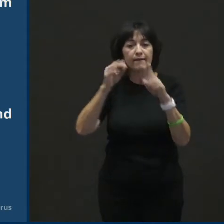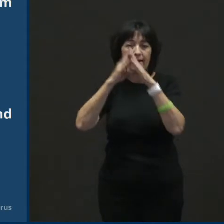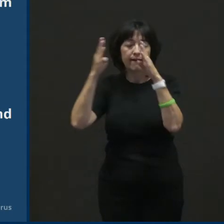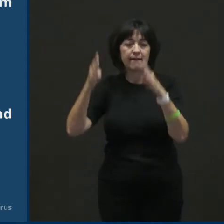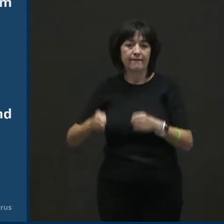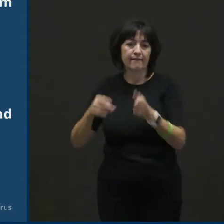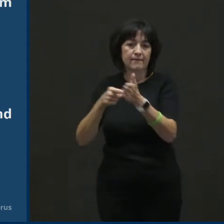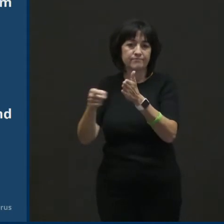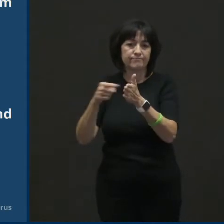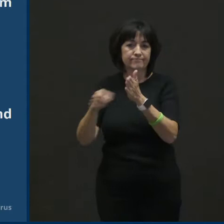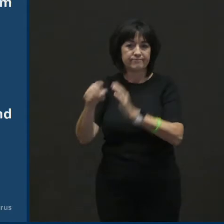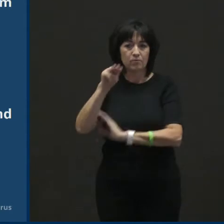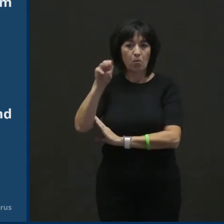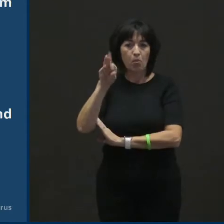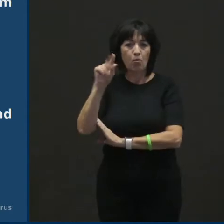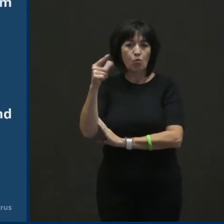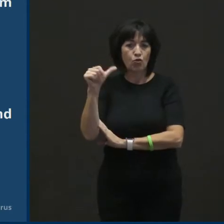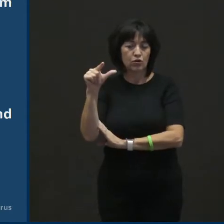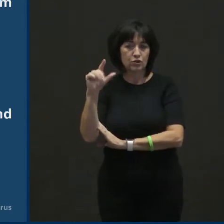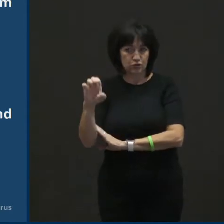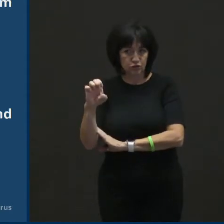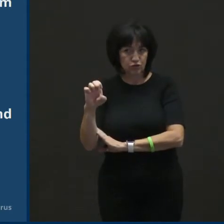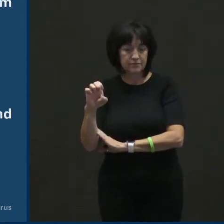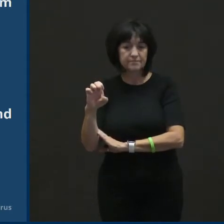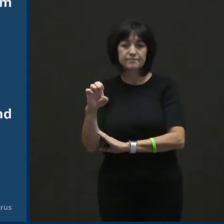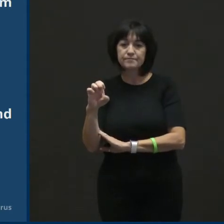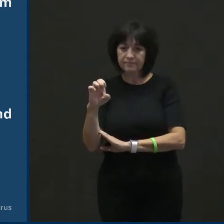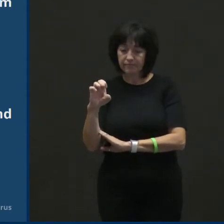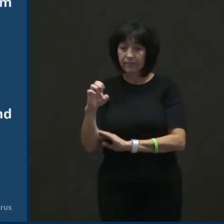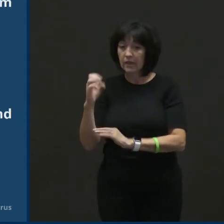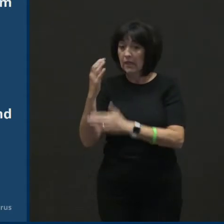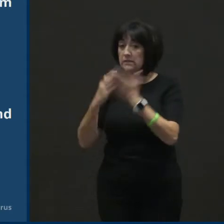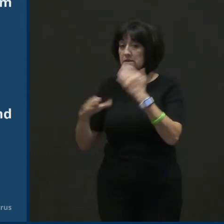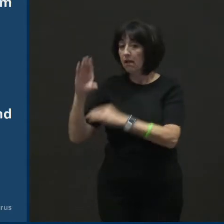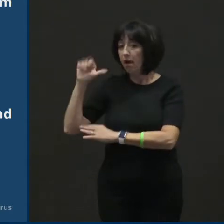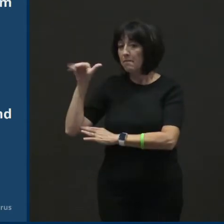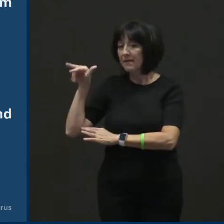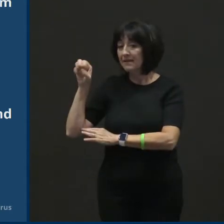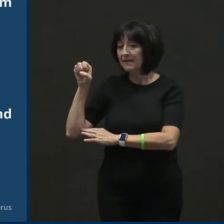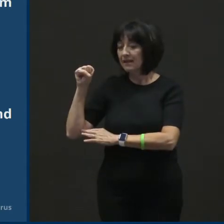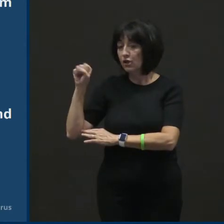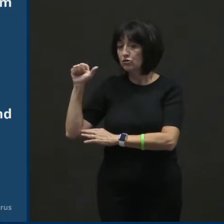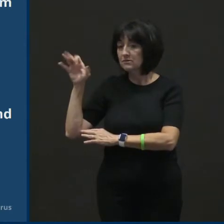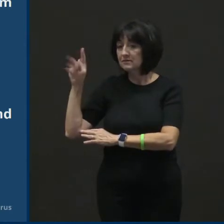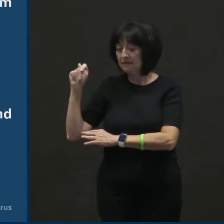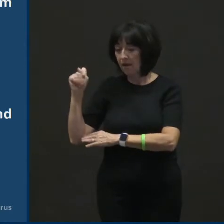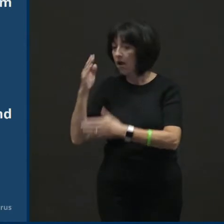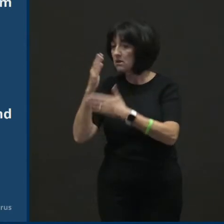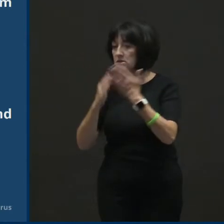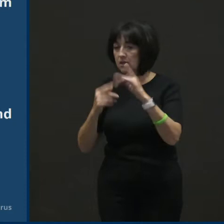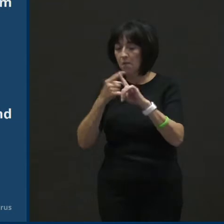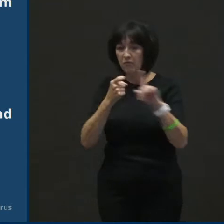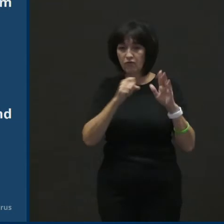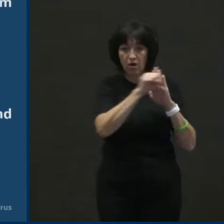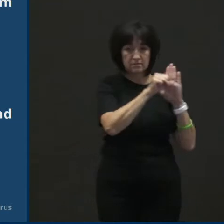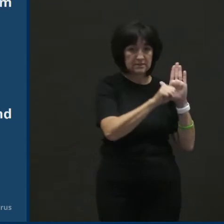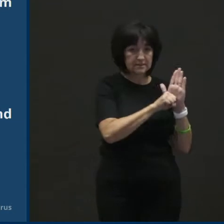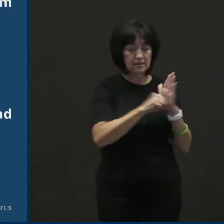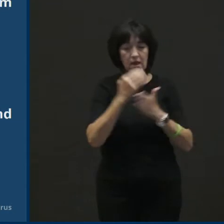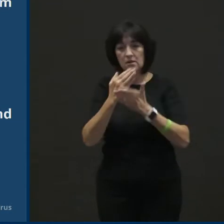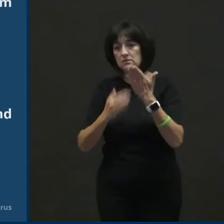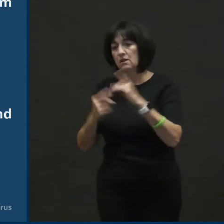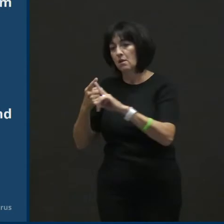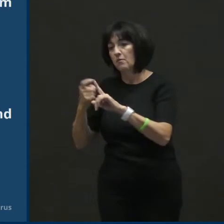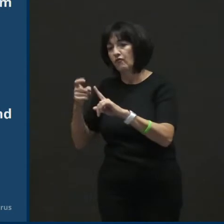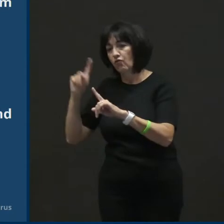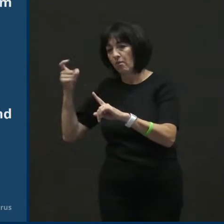mortgage assistance. Again, CARES Act funding, some of which coming from the state allotment and some coming from Newcastle